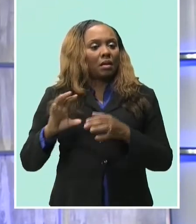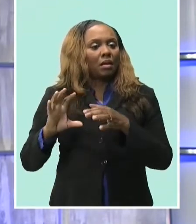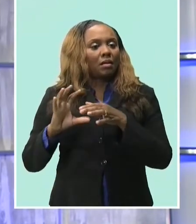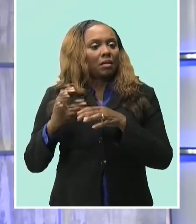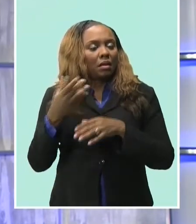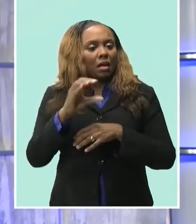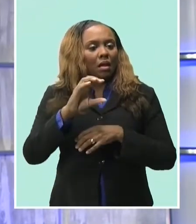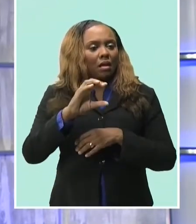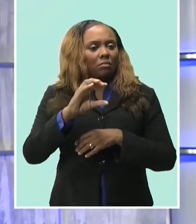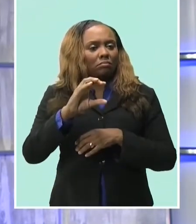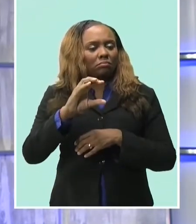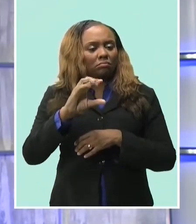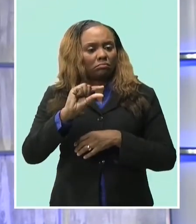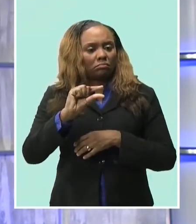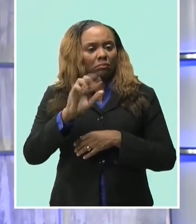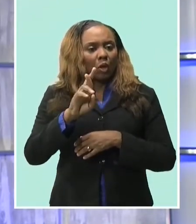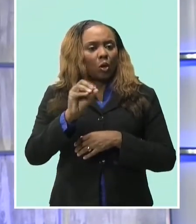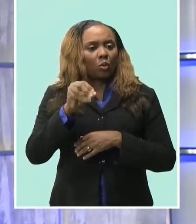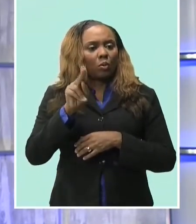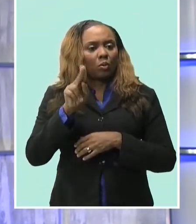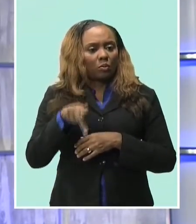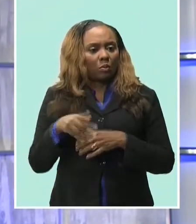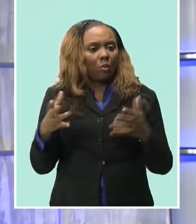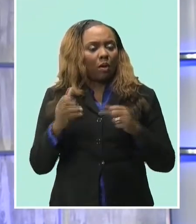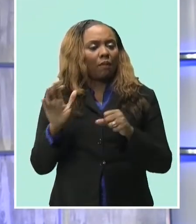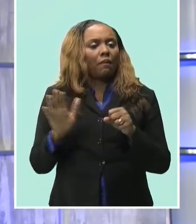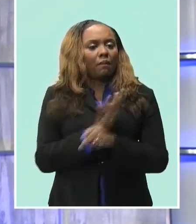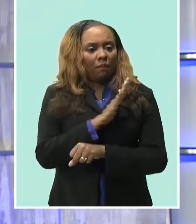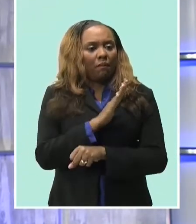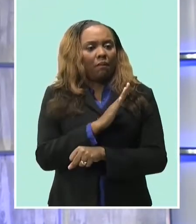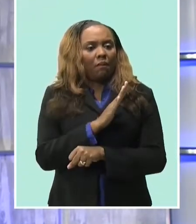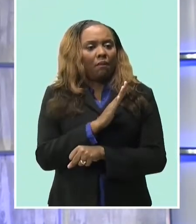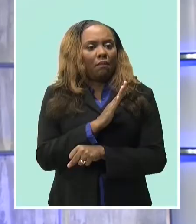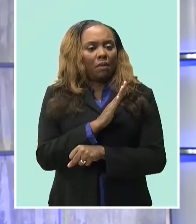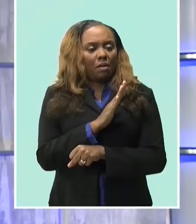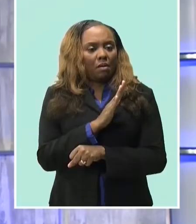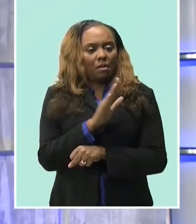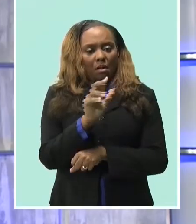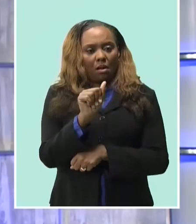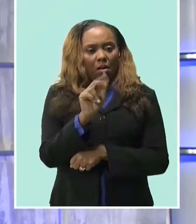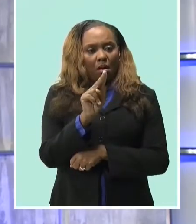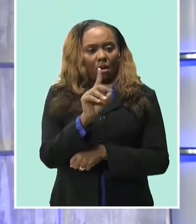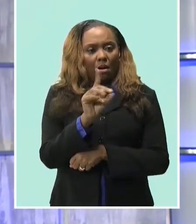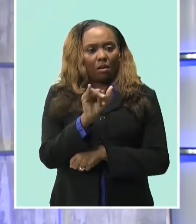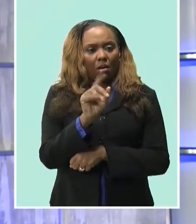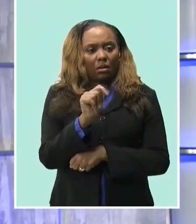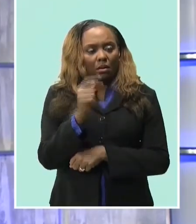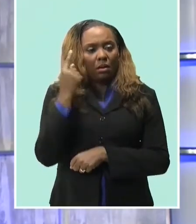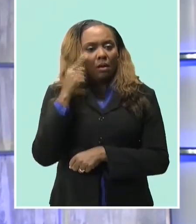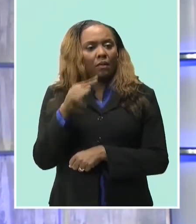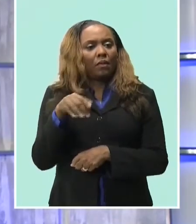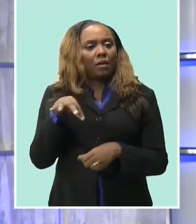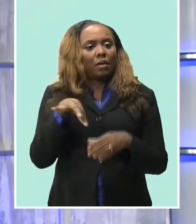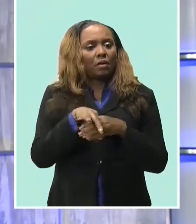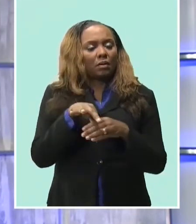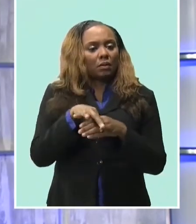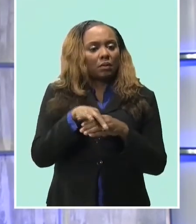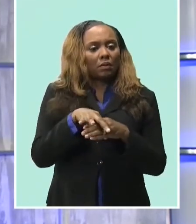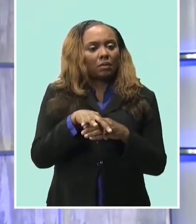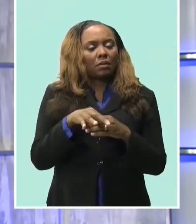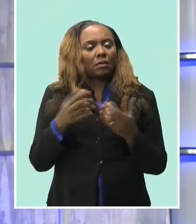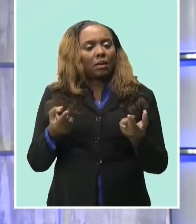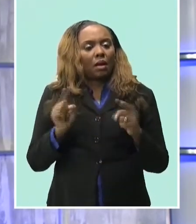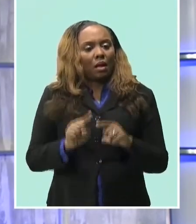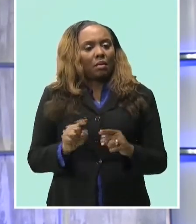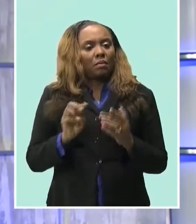for Change, has called for a full audit of the ballot boxes from the March 2nd general and regional elections. The ruling